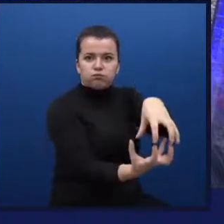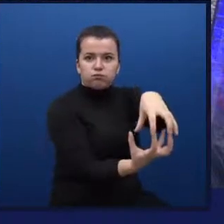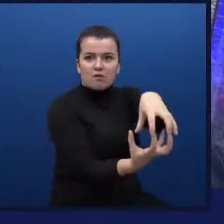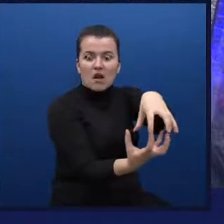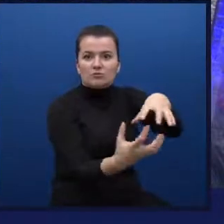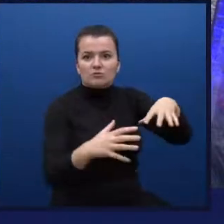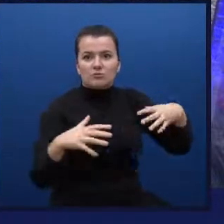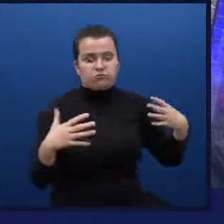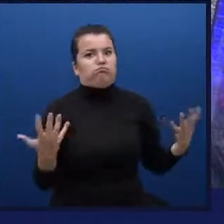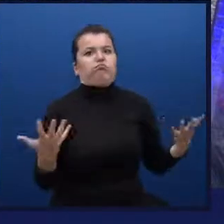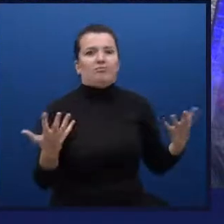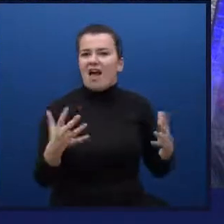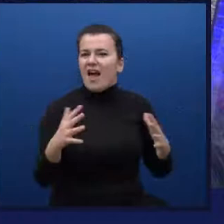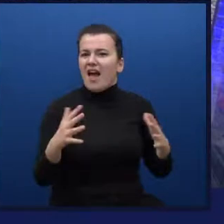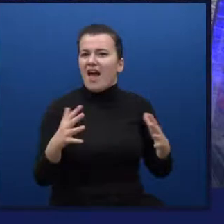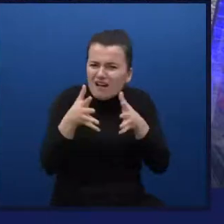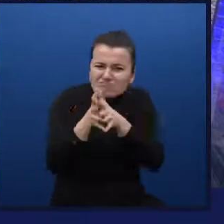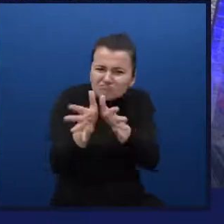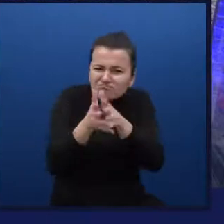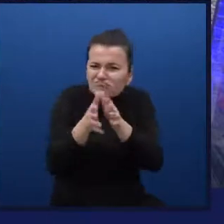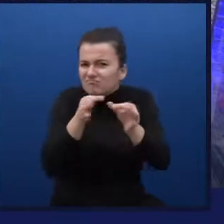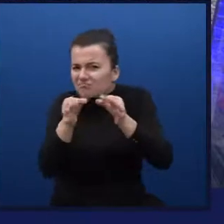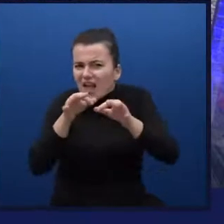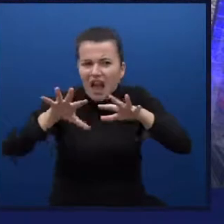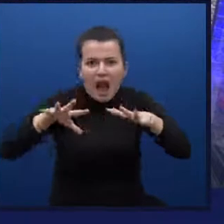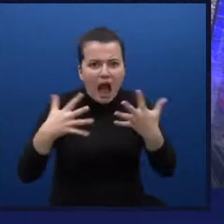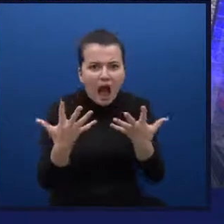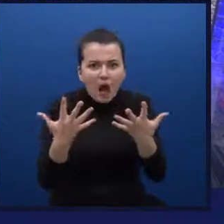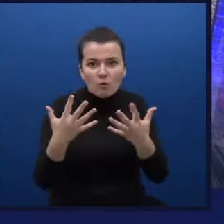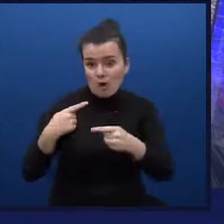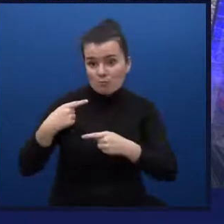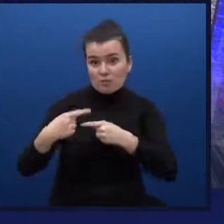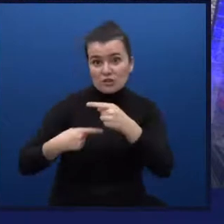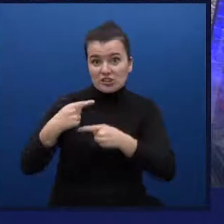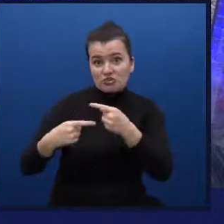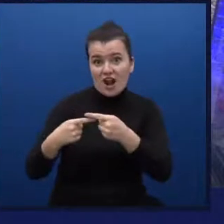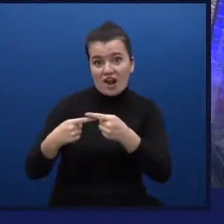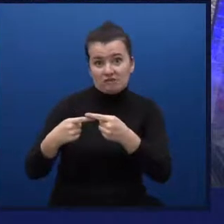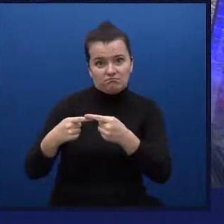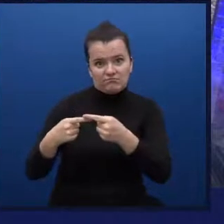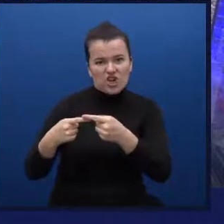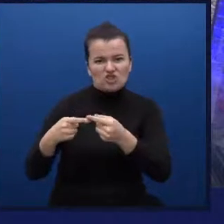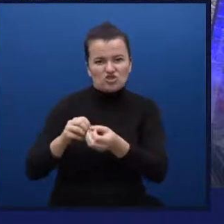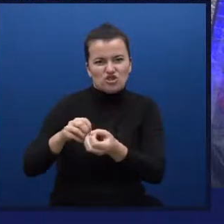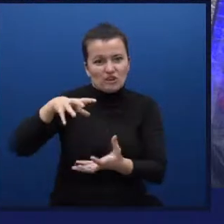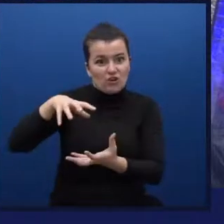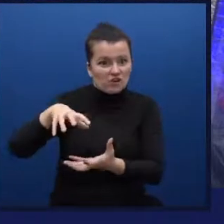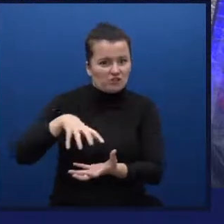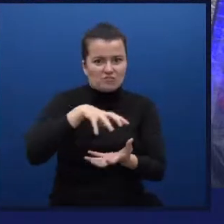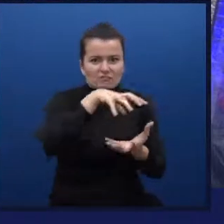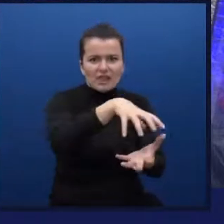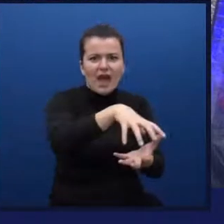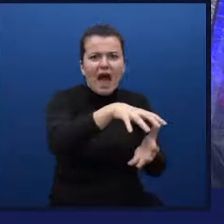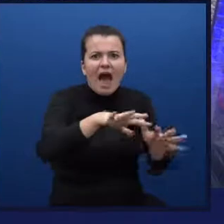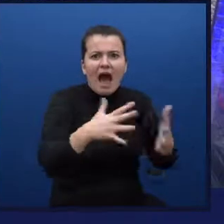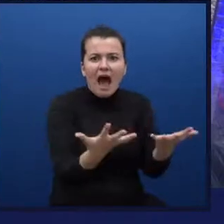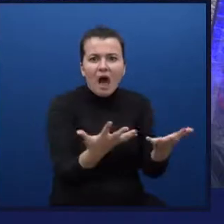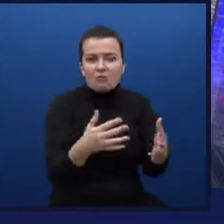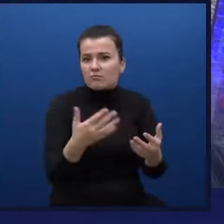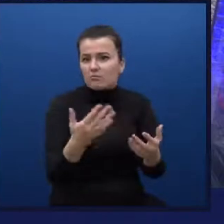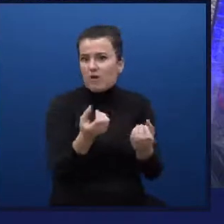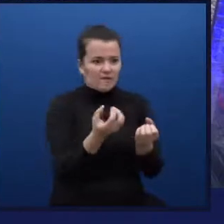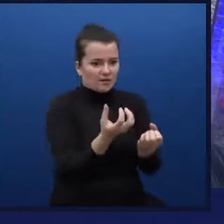can you explain a bit more how the procedure generation works, especially since you've also got these fixed assets in your